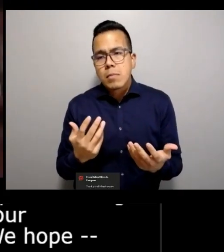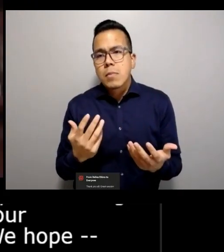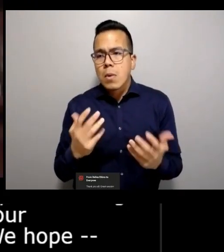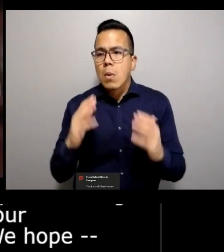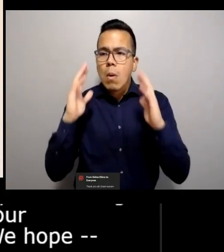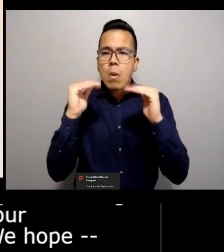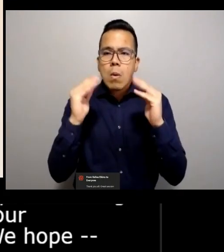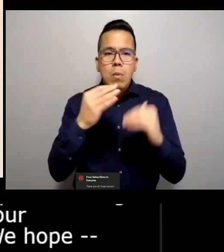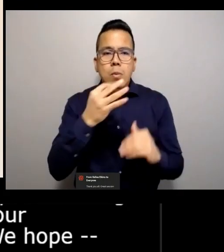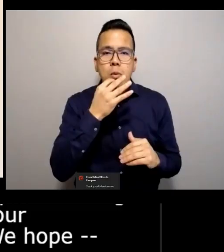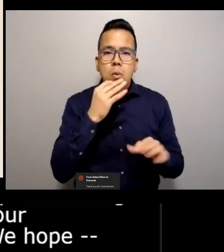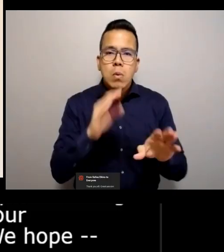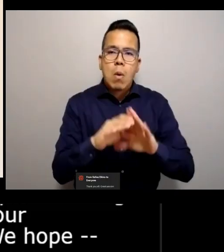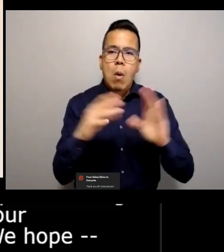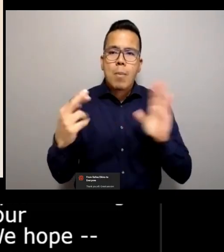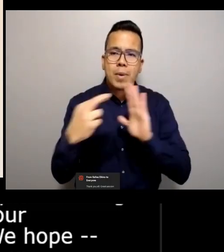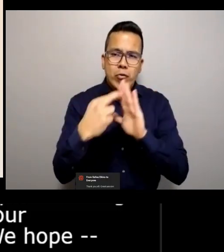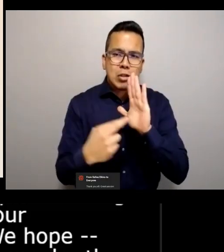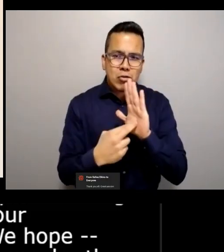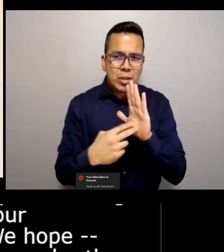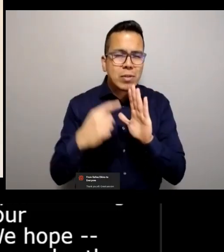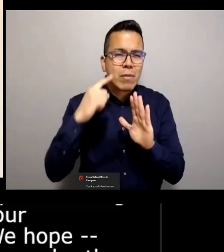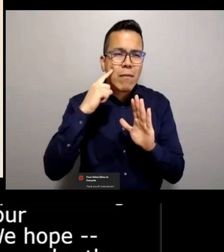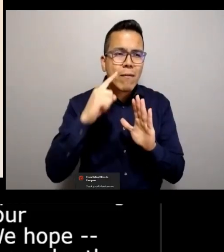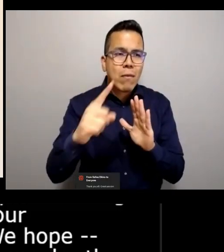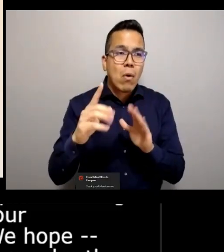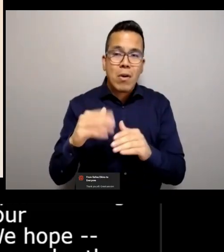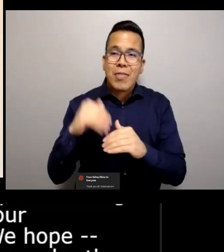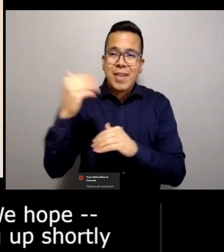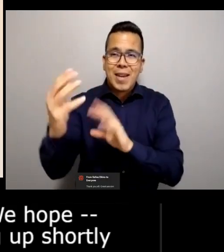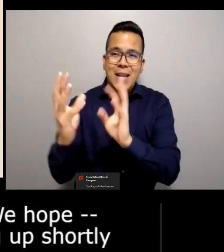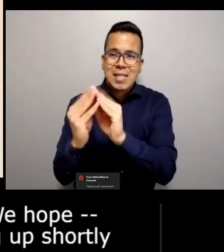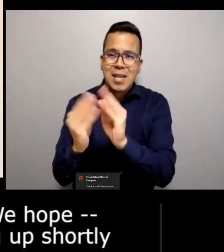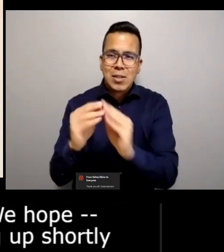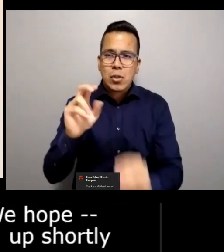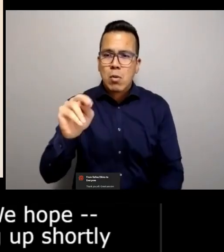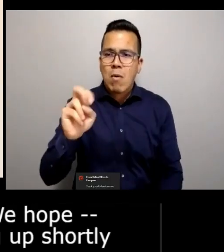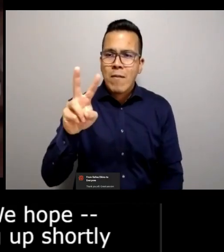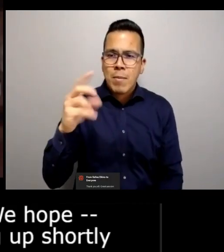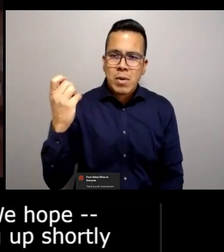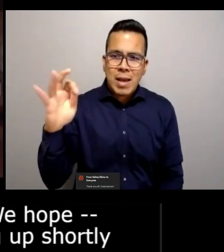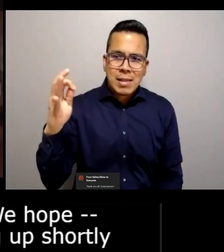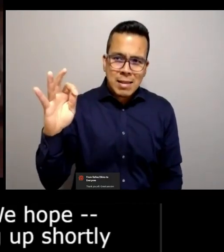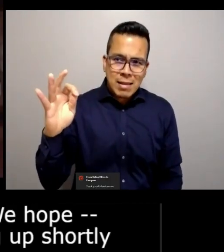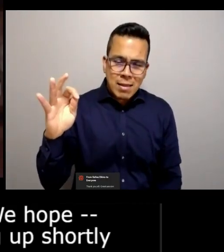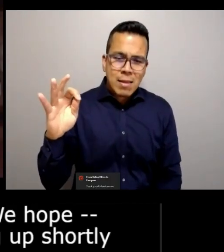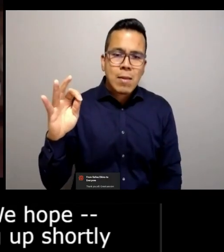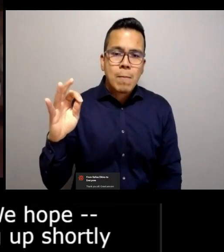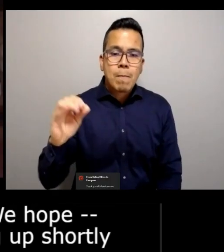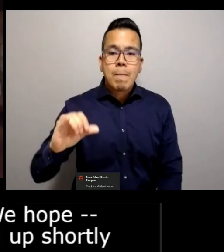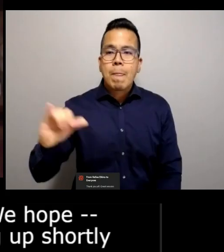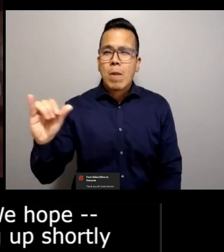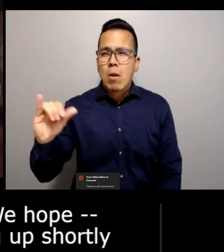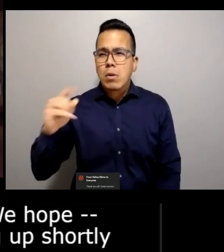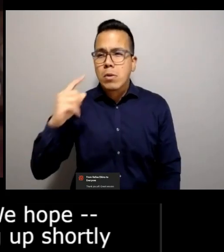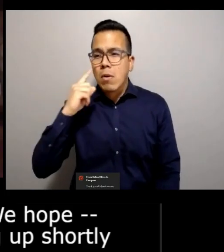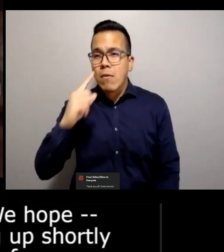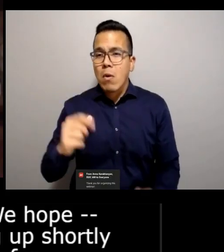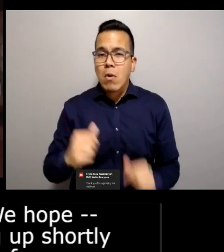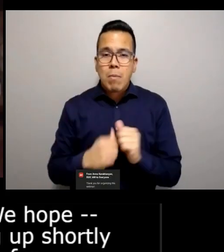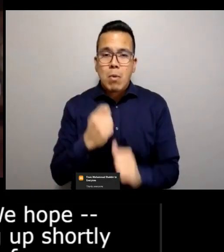up shortly for our next session on November 19th, as well as for our later